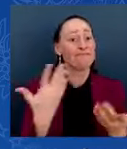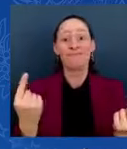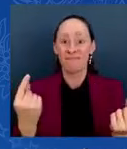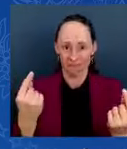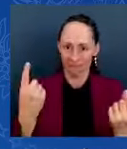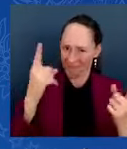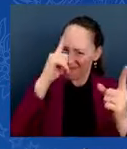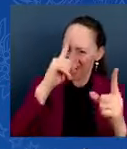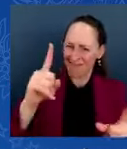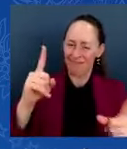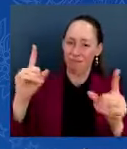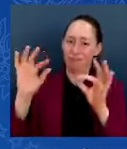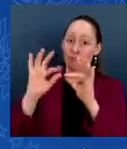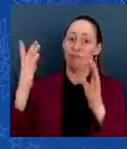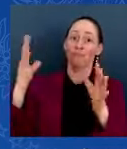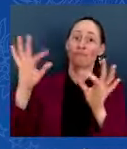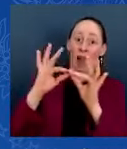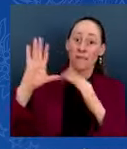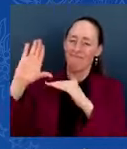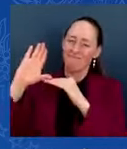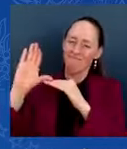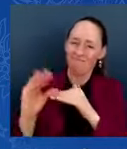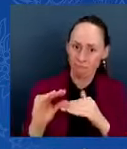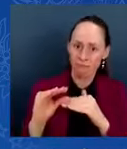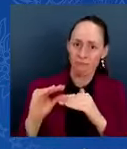Before I do, I want to thank Governor Wes Moore